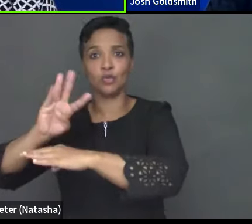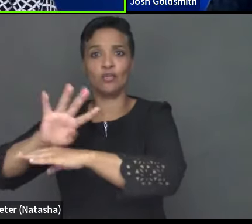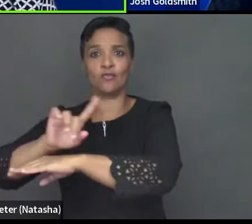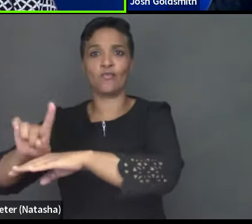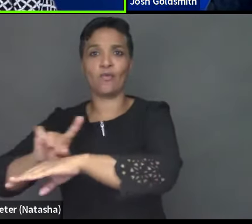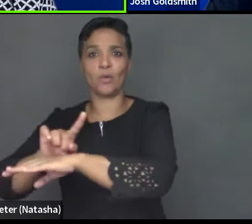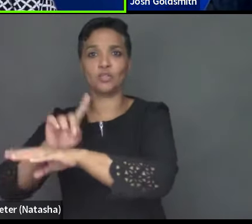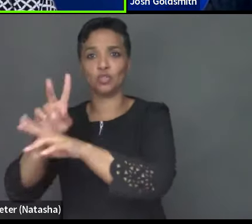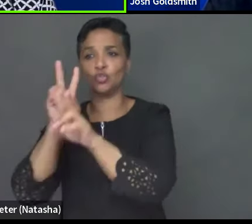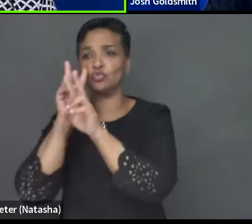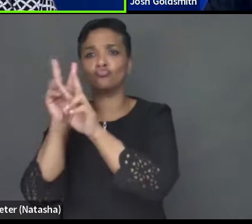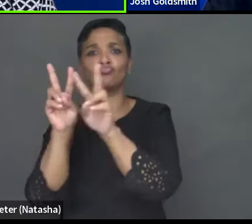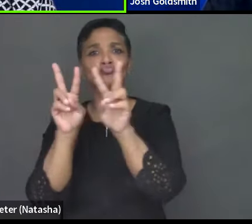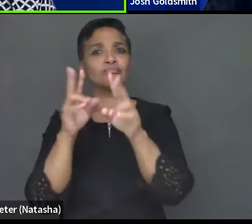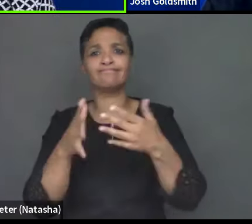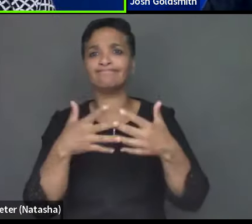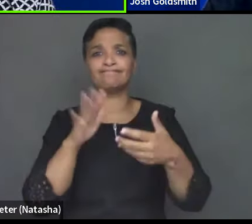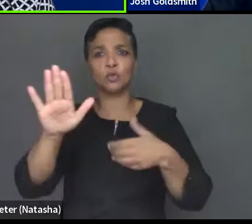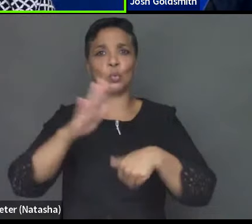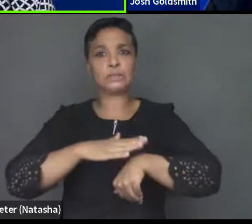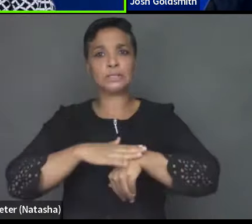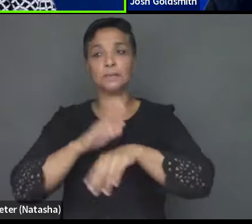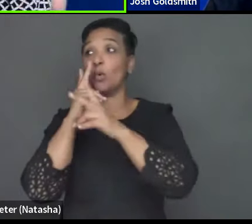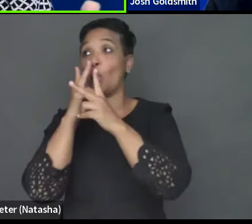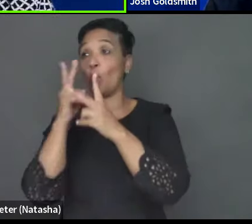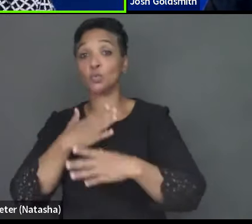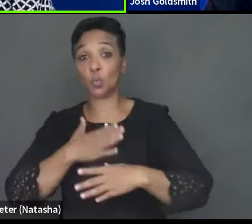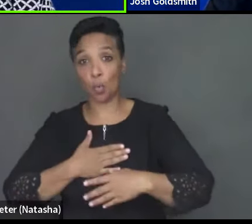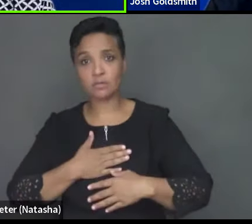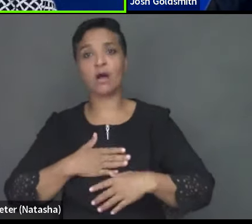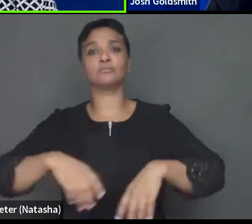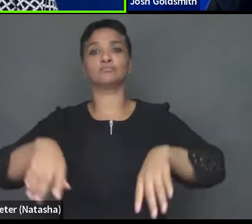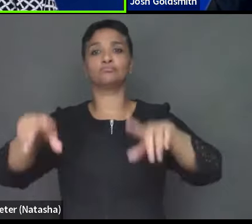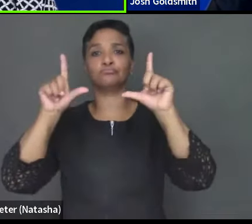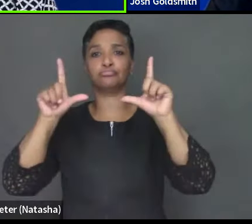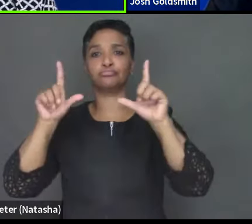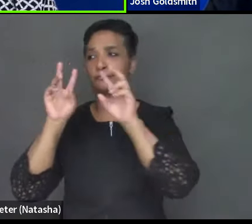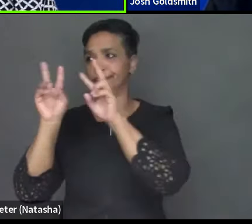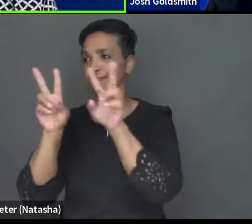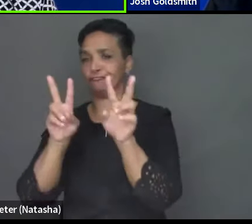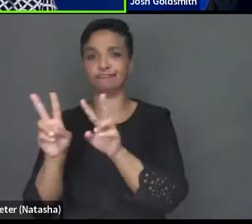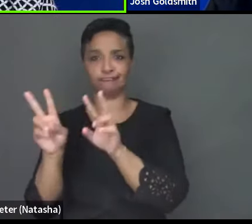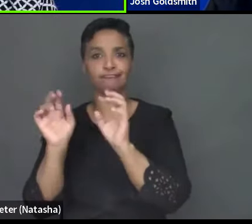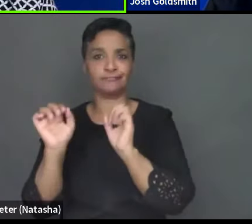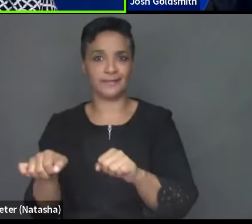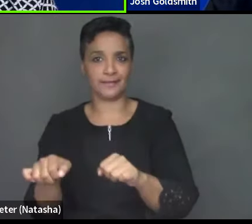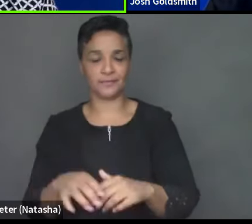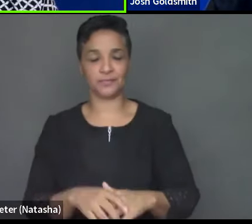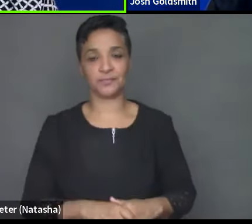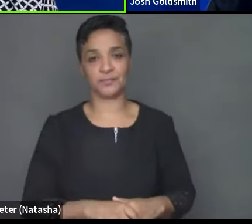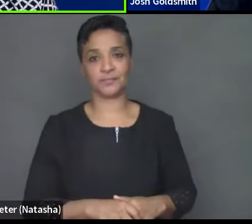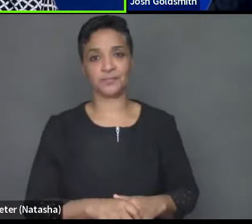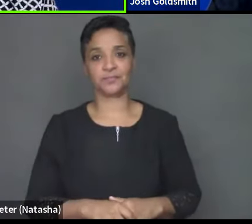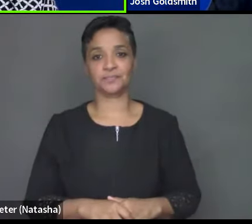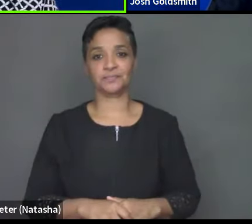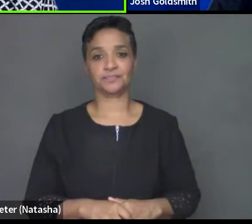watch anytime you want, you know, any of the presentations that you want to watch. Now,